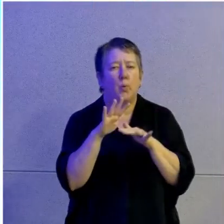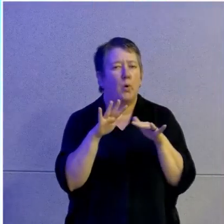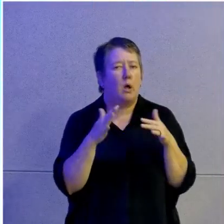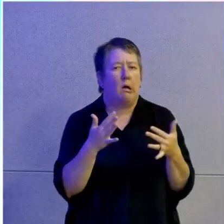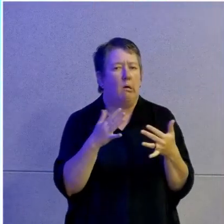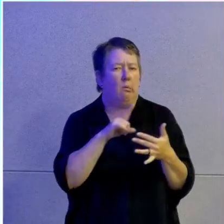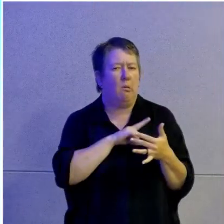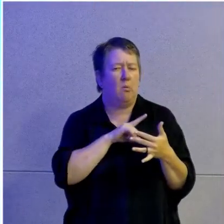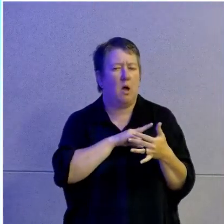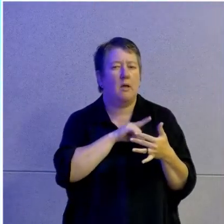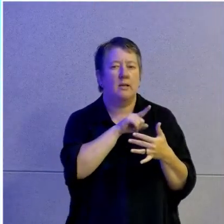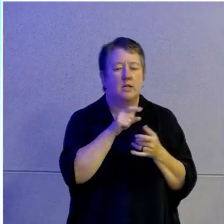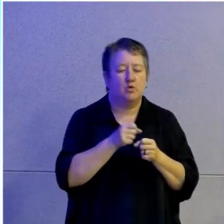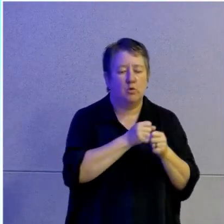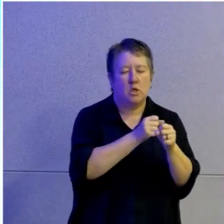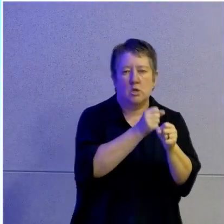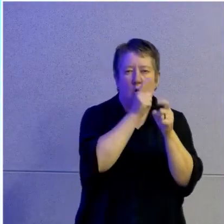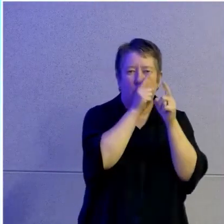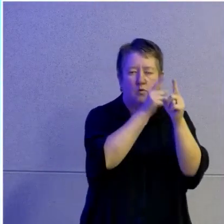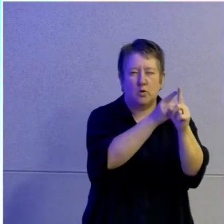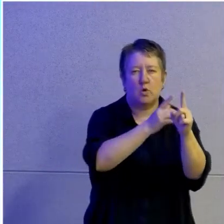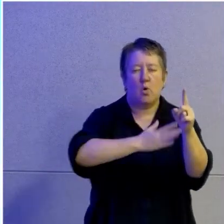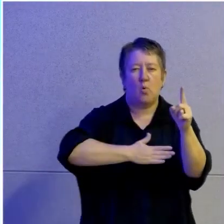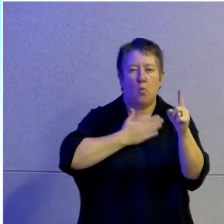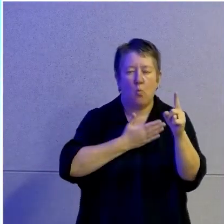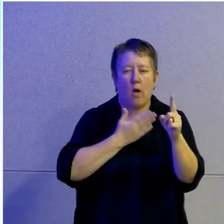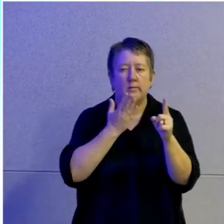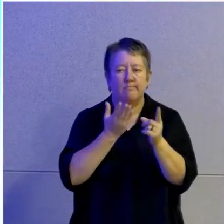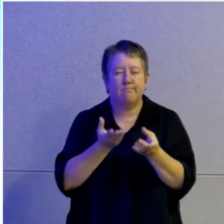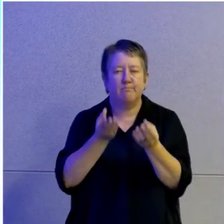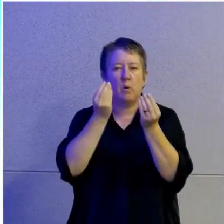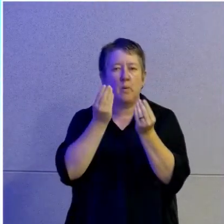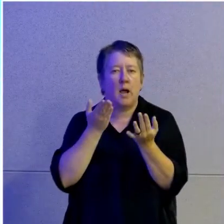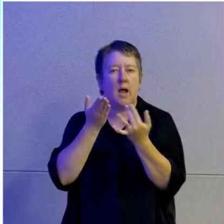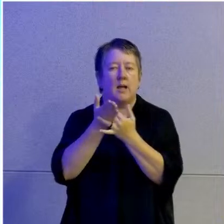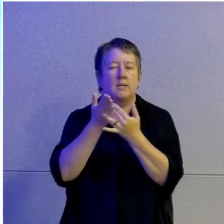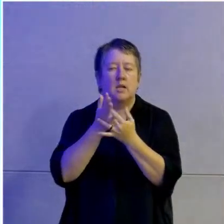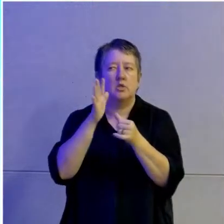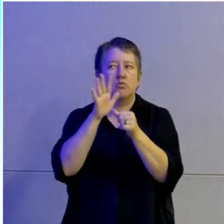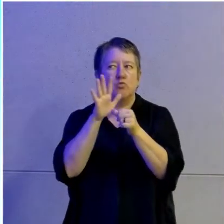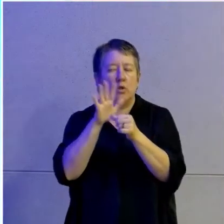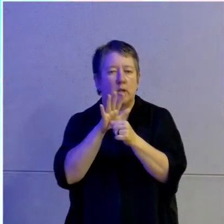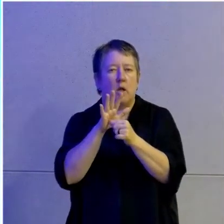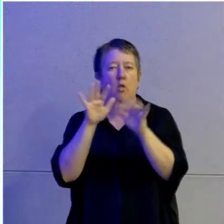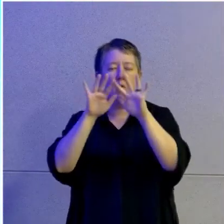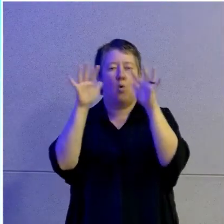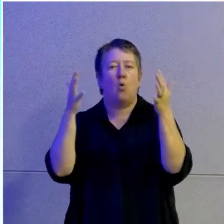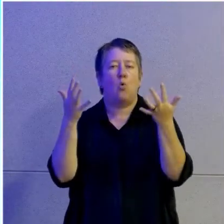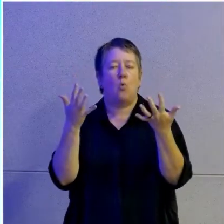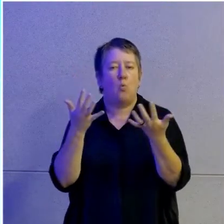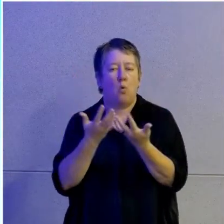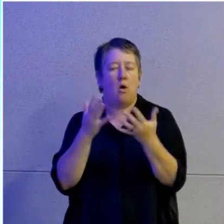objective of gaining access to critical and world-class global research